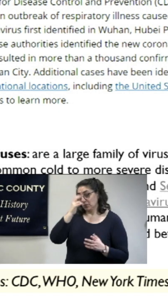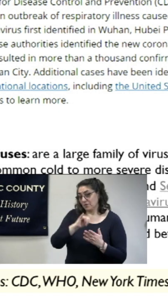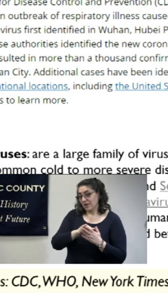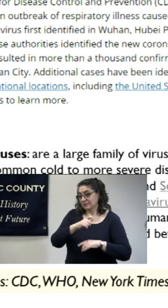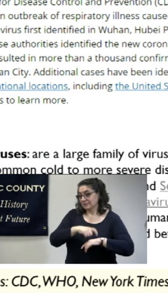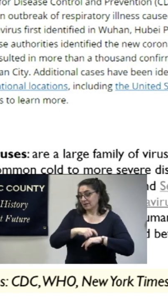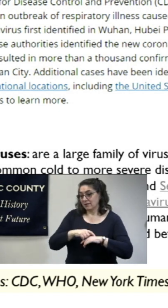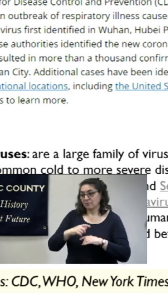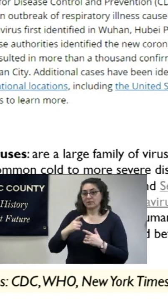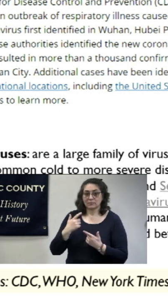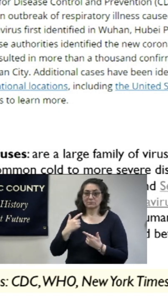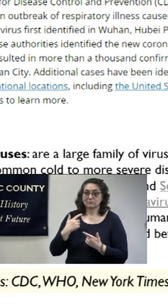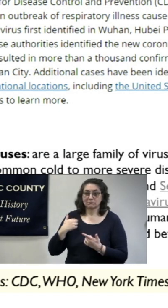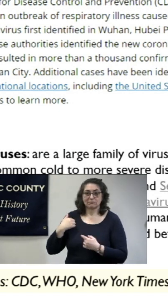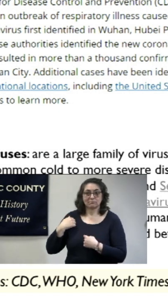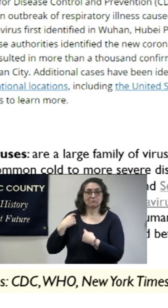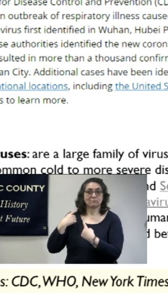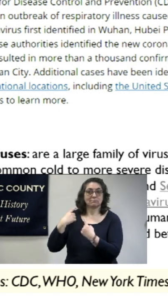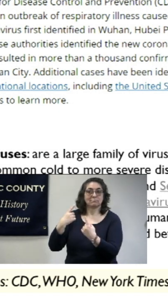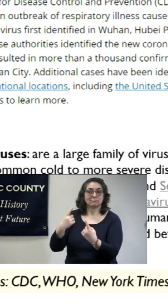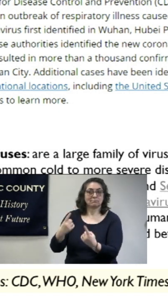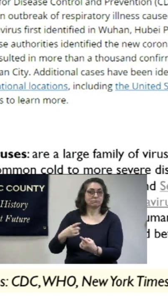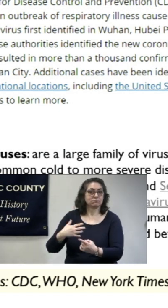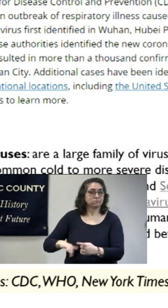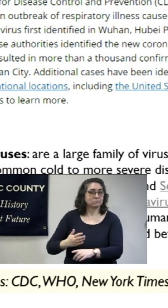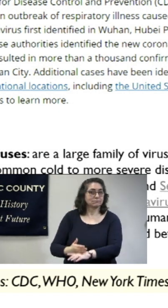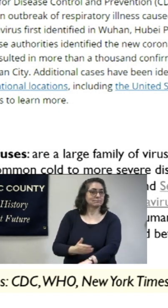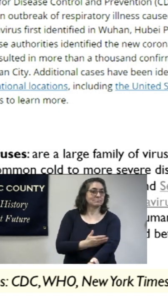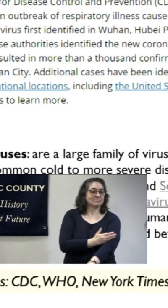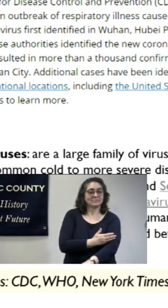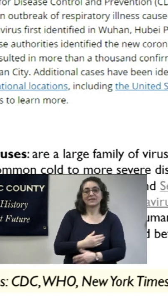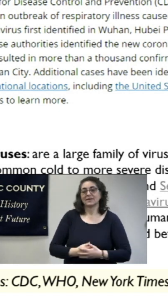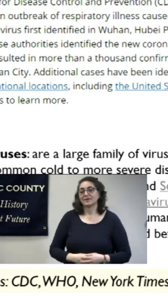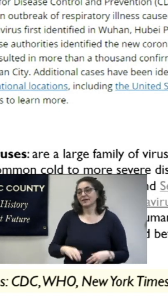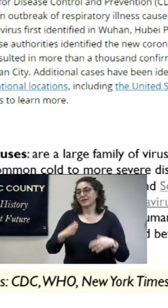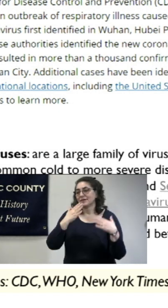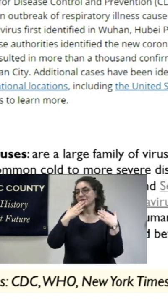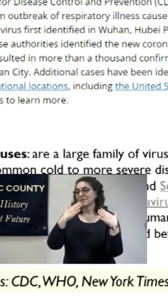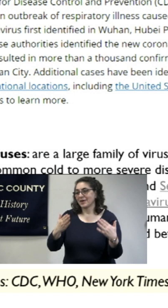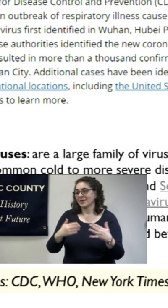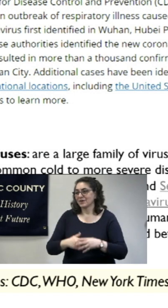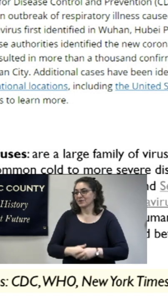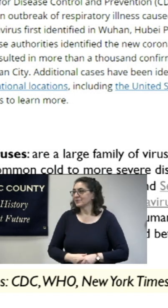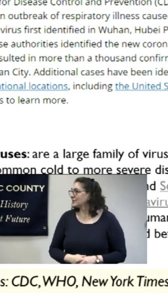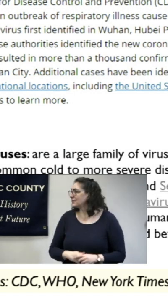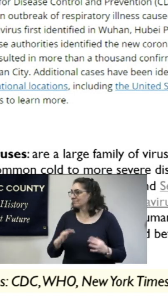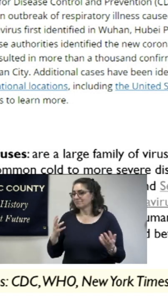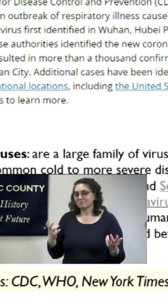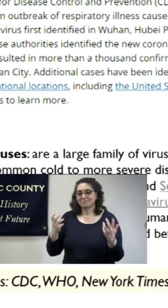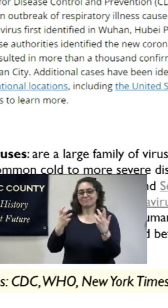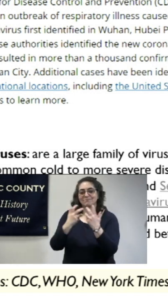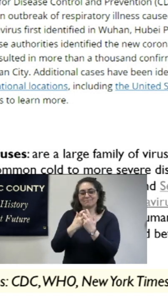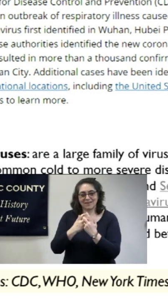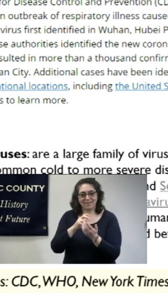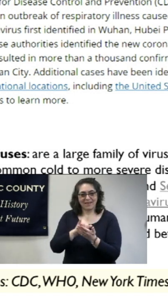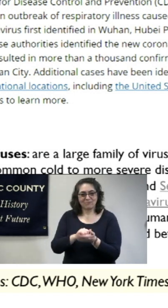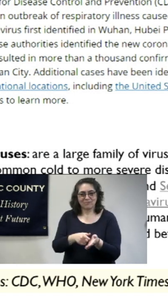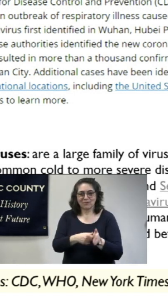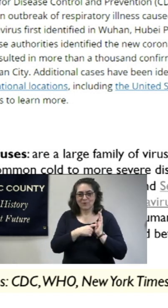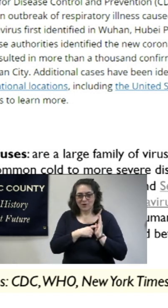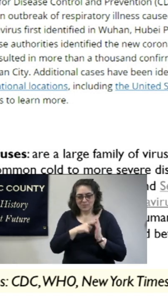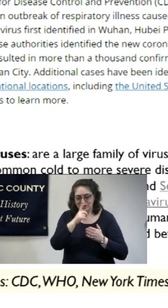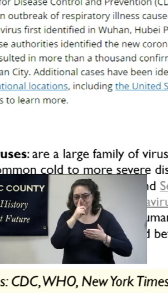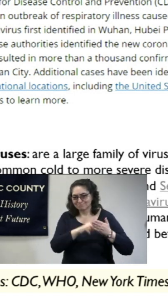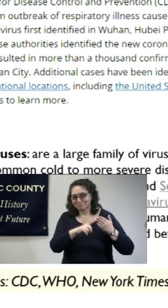way since then? Yes. All right, thanks for listening. We have met our requirement. We could check this box off. And